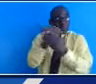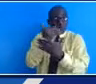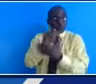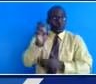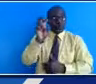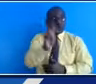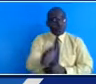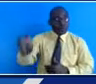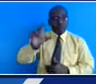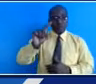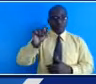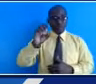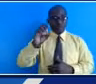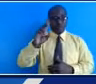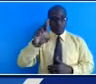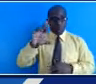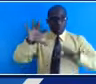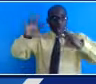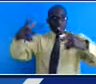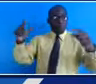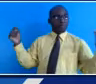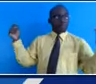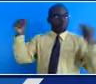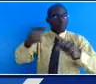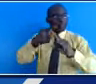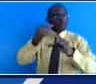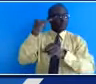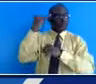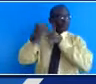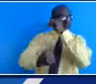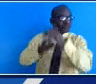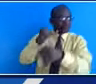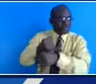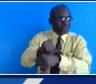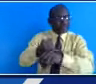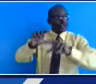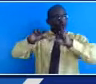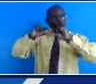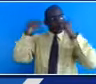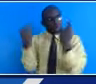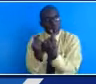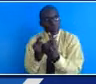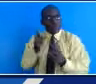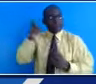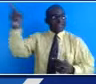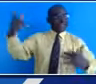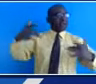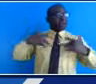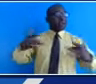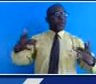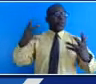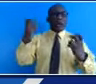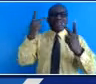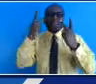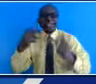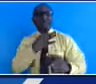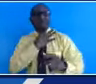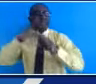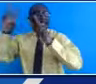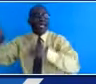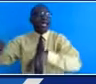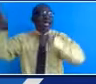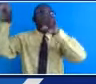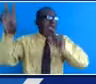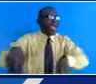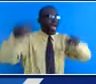river going up a little further upstate into the, and they had a meal at RiverMarket Bar and Kitchen, which